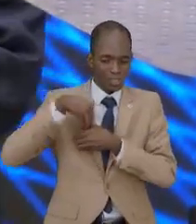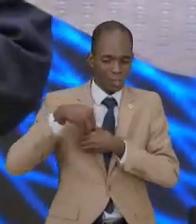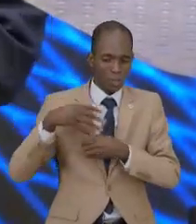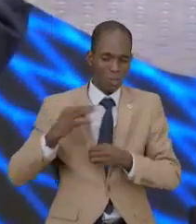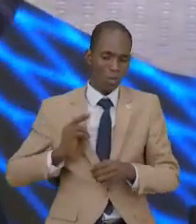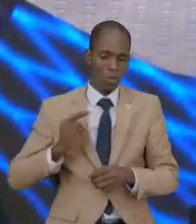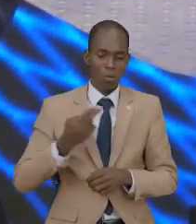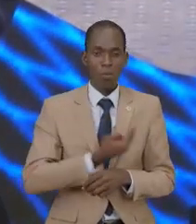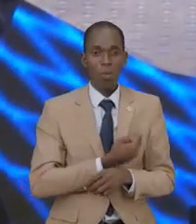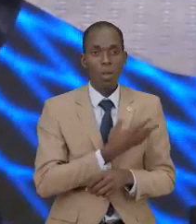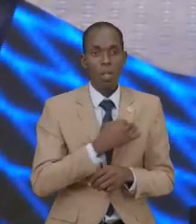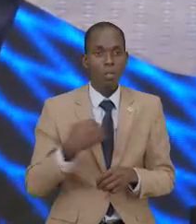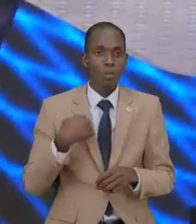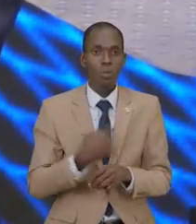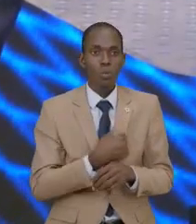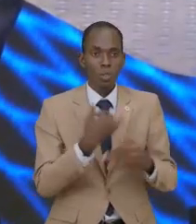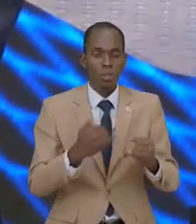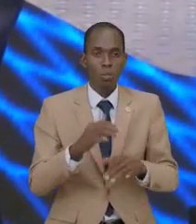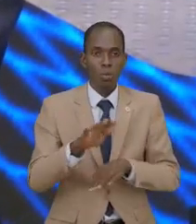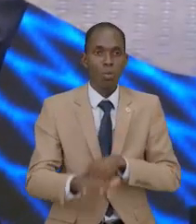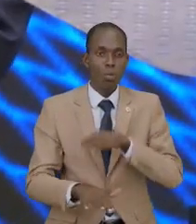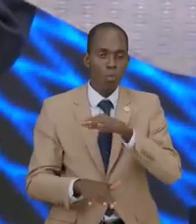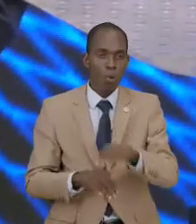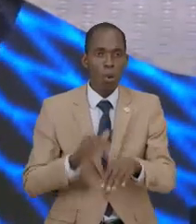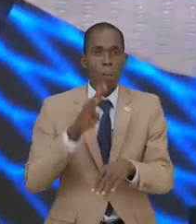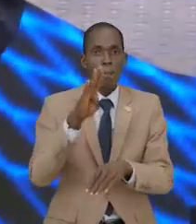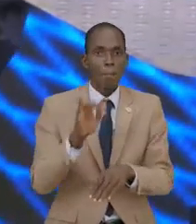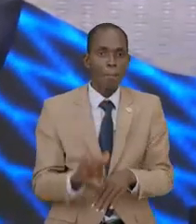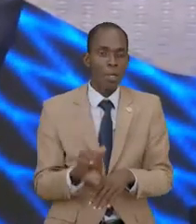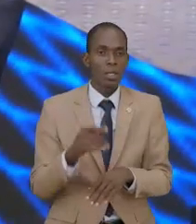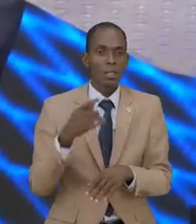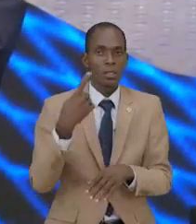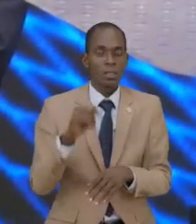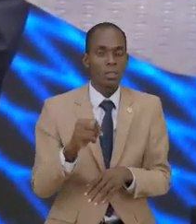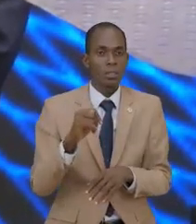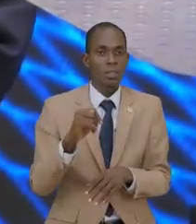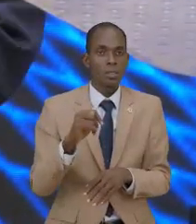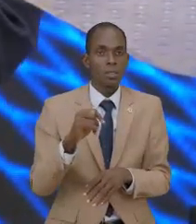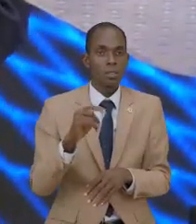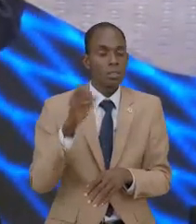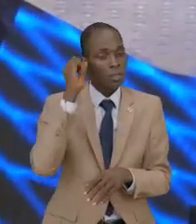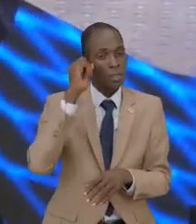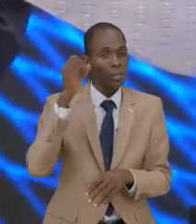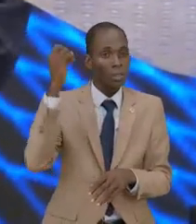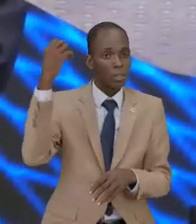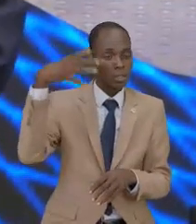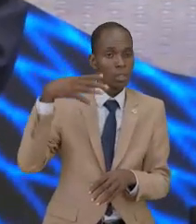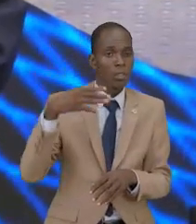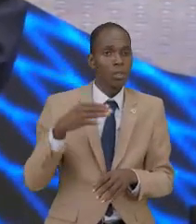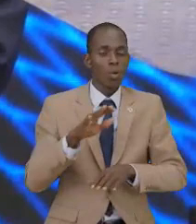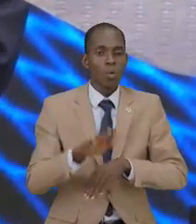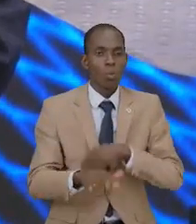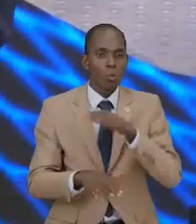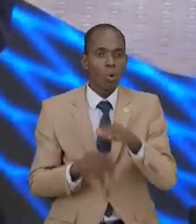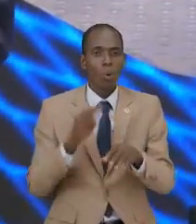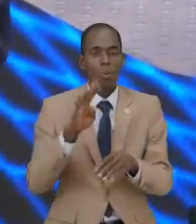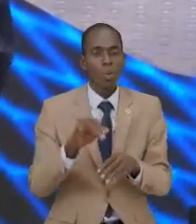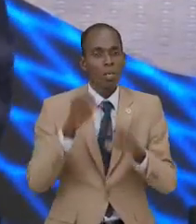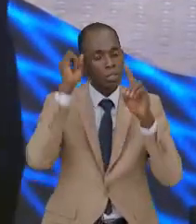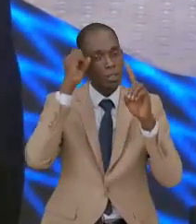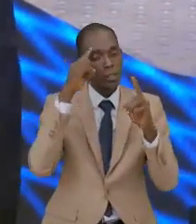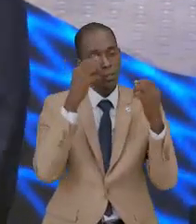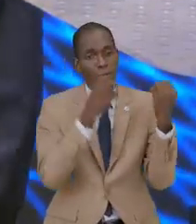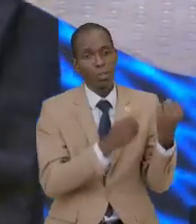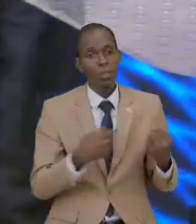and then we'll walk by his light, we'll walk by his life, and we'll walk by his faith, and